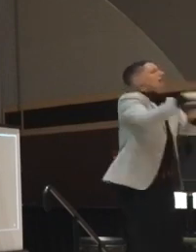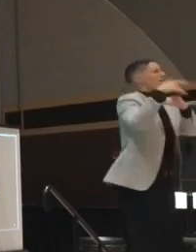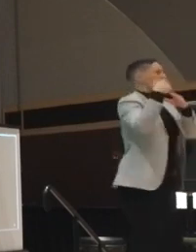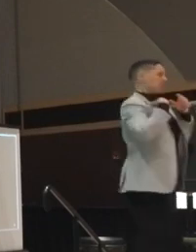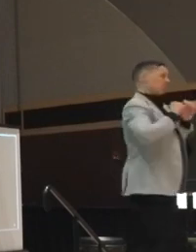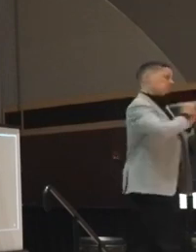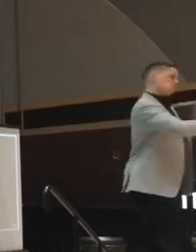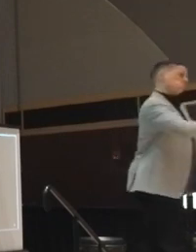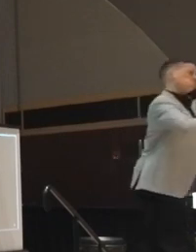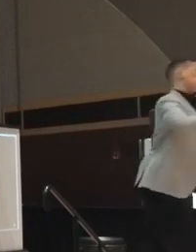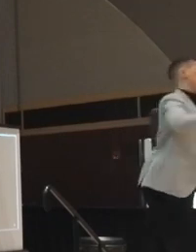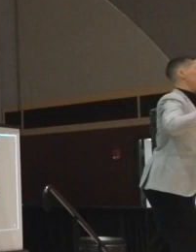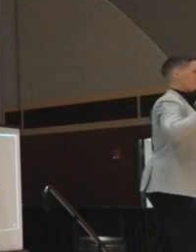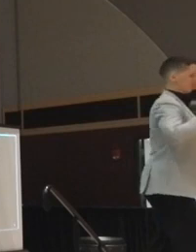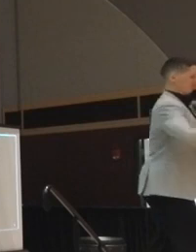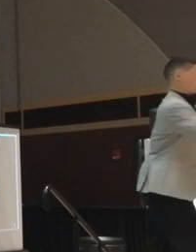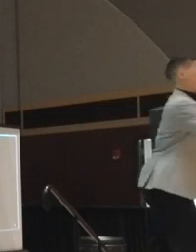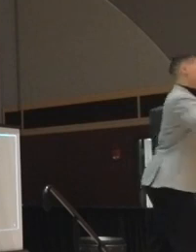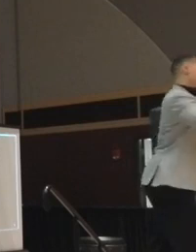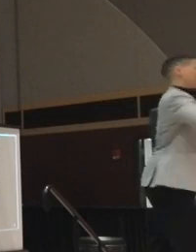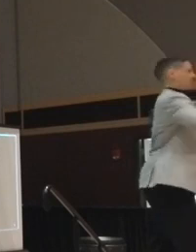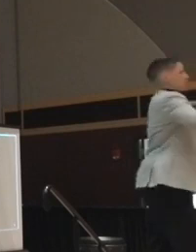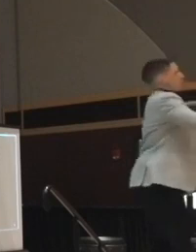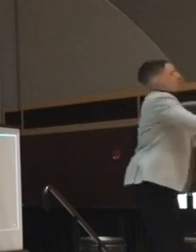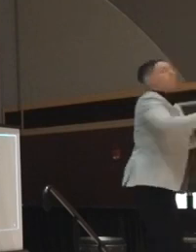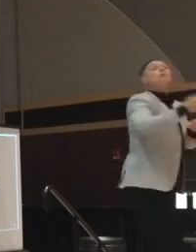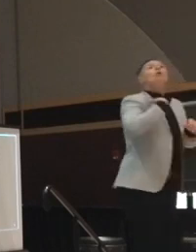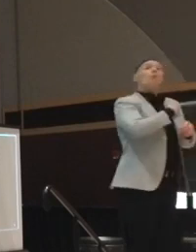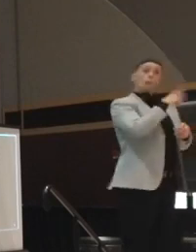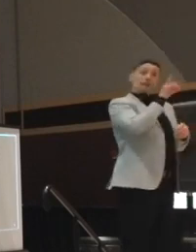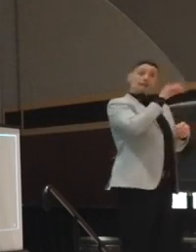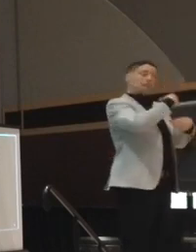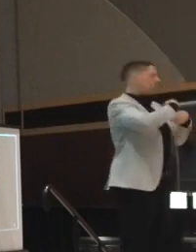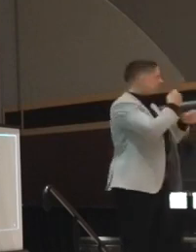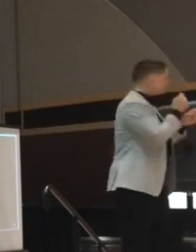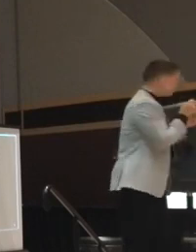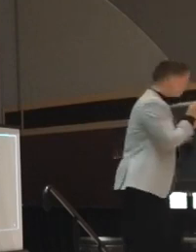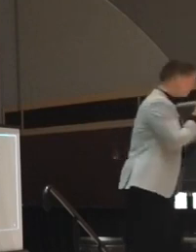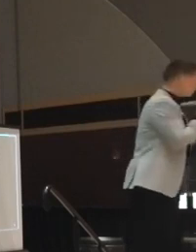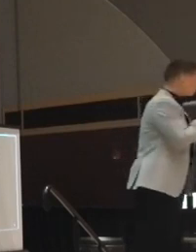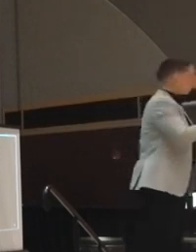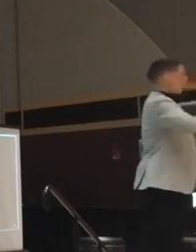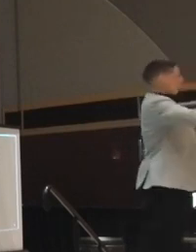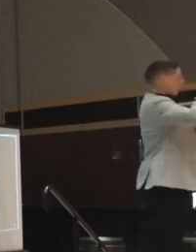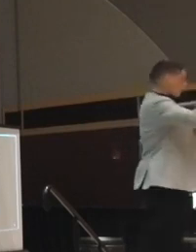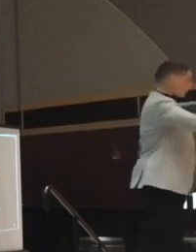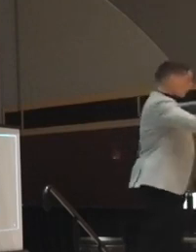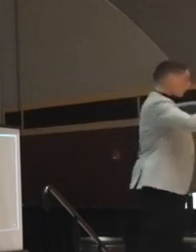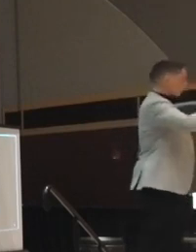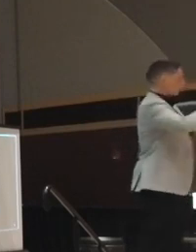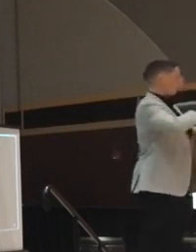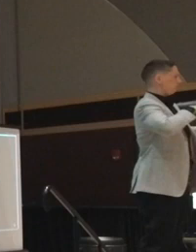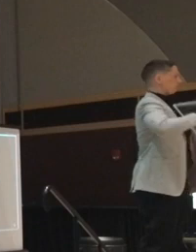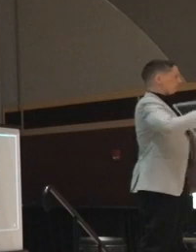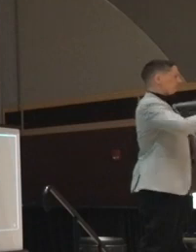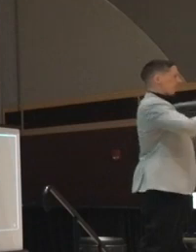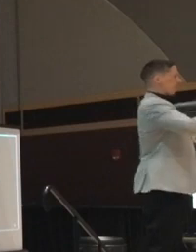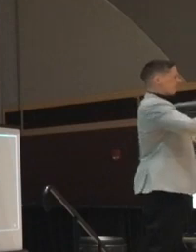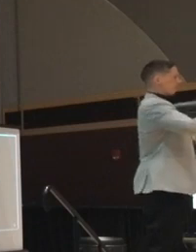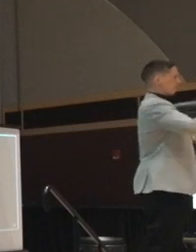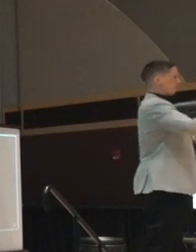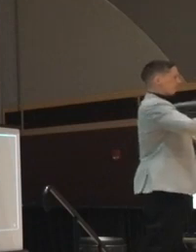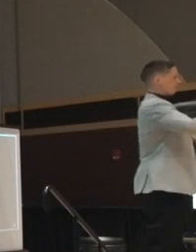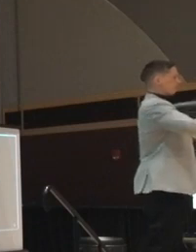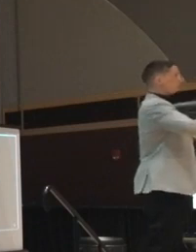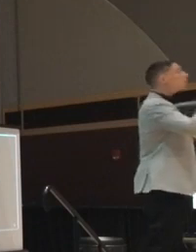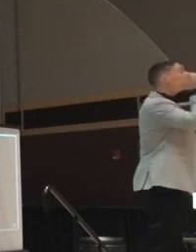Now, we did make the earthquake isolators that are in the Apple mothership building that they call Infinity Loop. Now, of